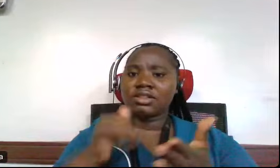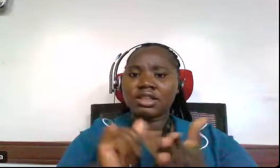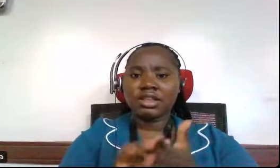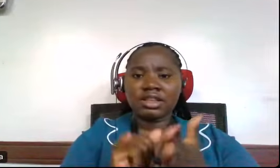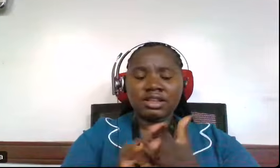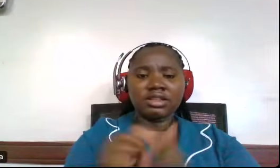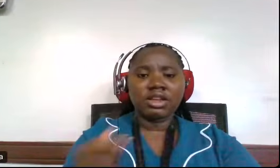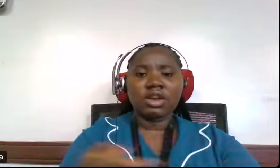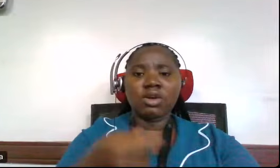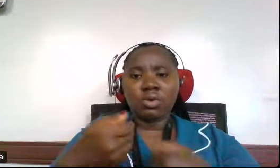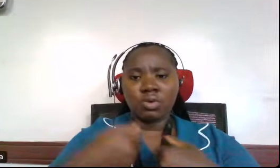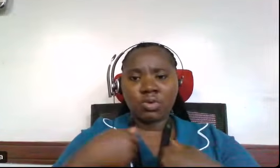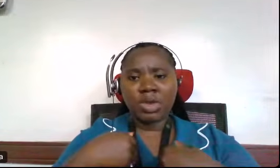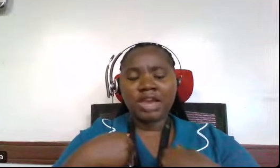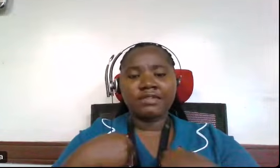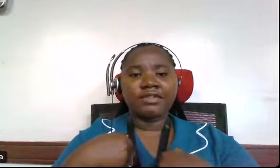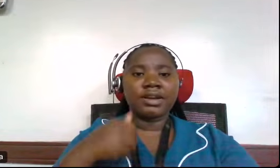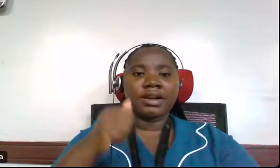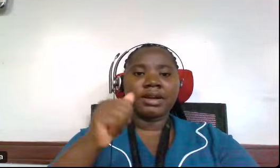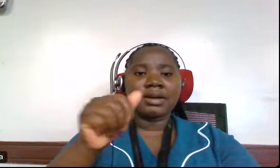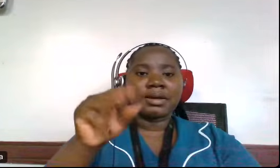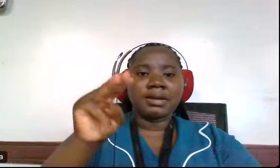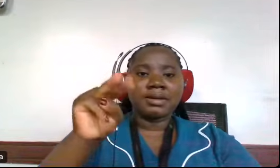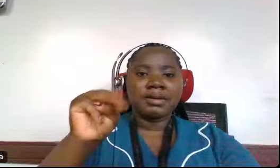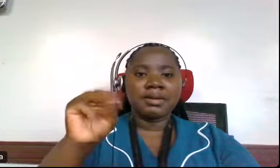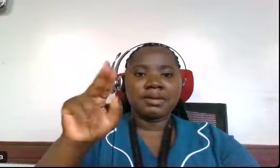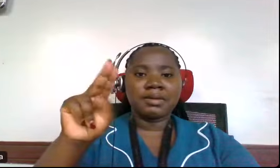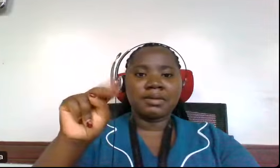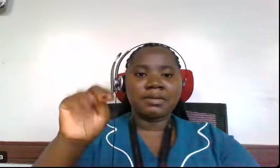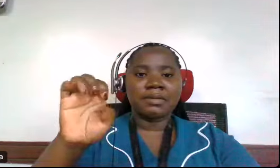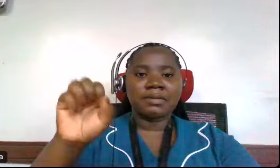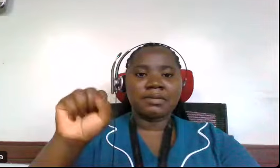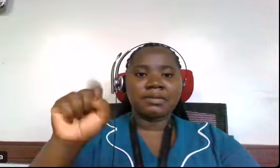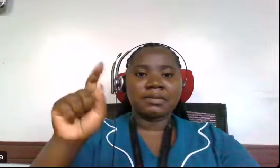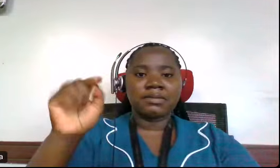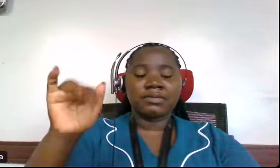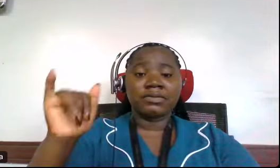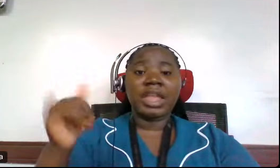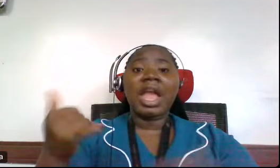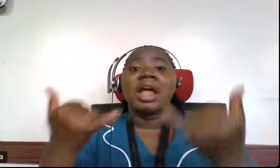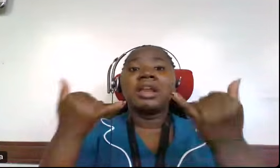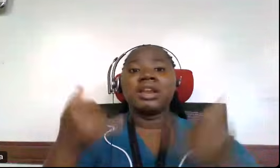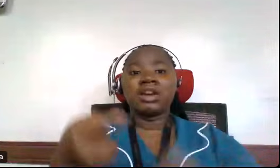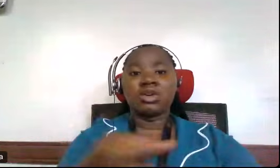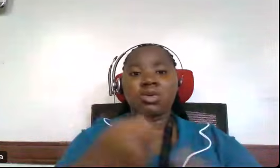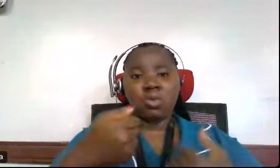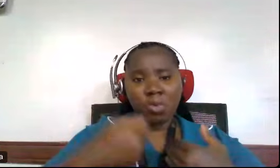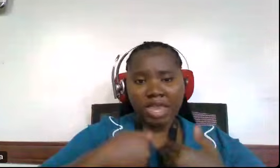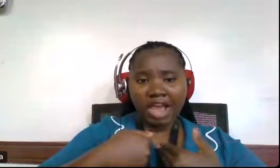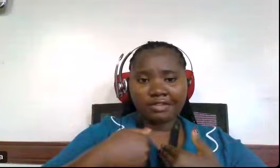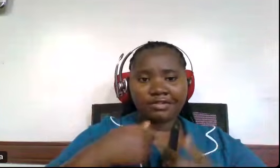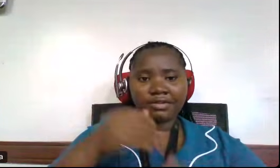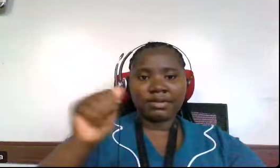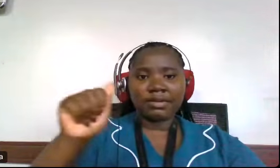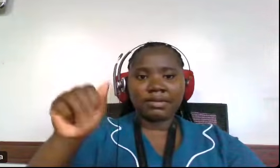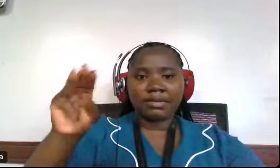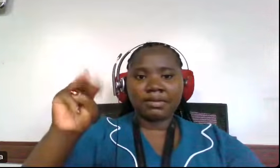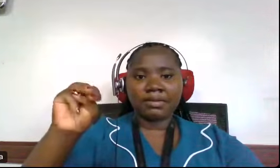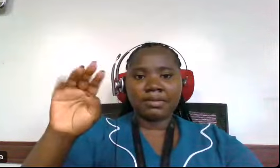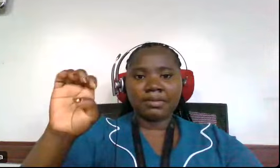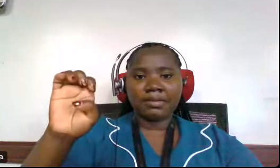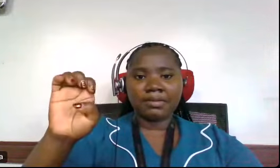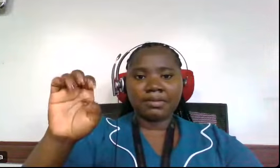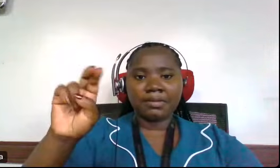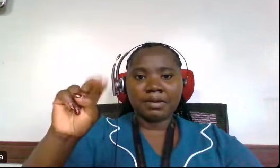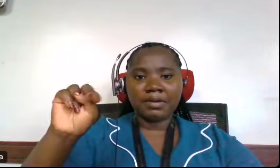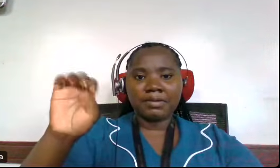the amnesty. So currently there's an amnesty in place which will allow you can apply and will get a